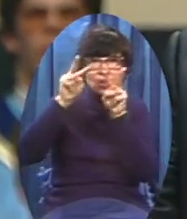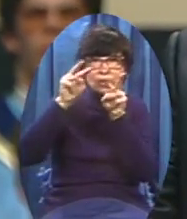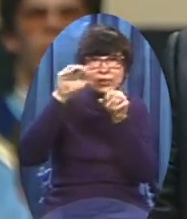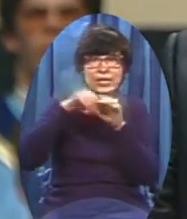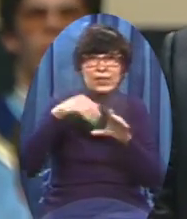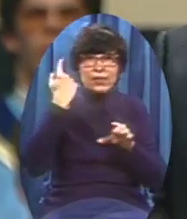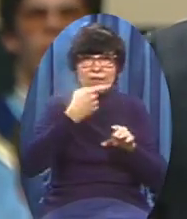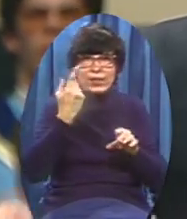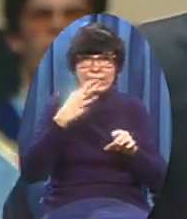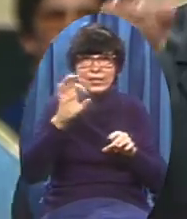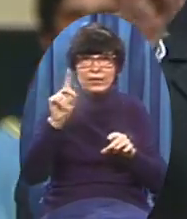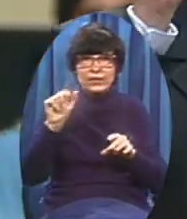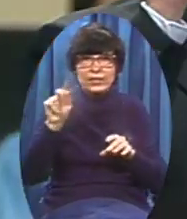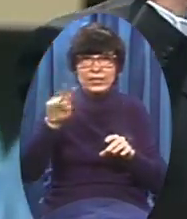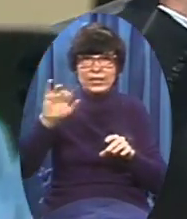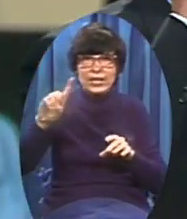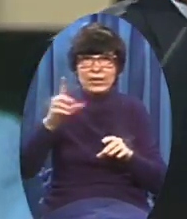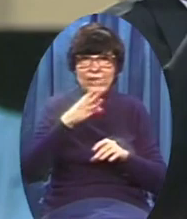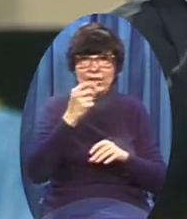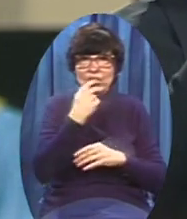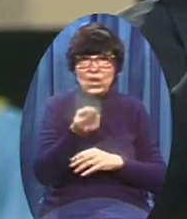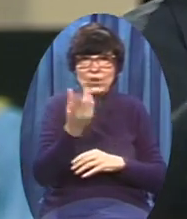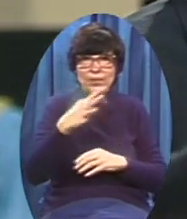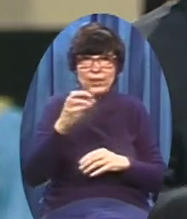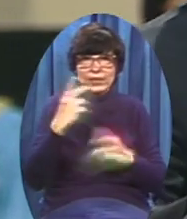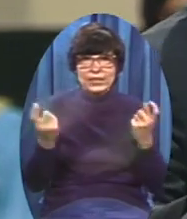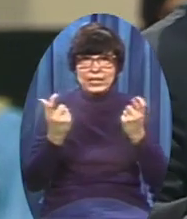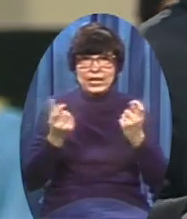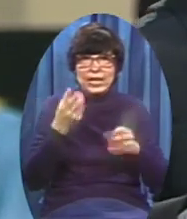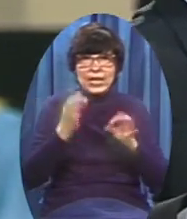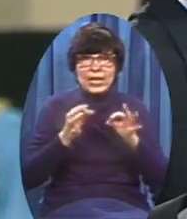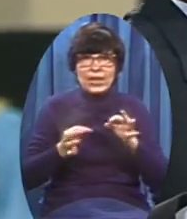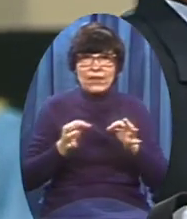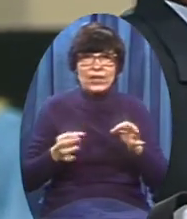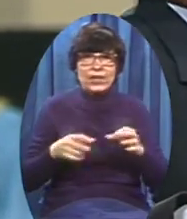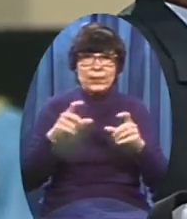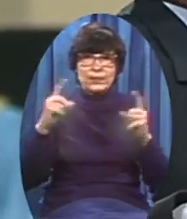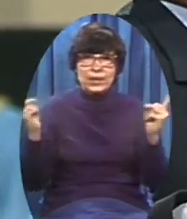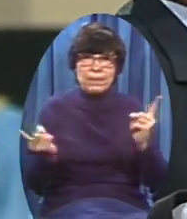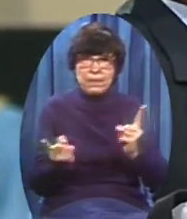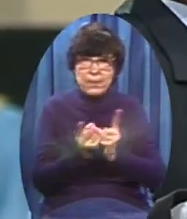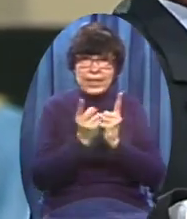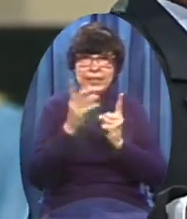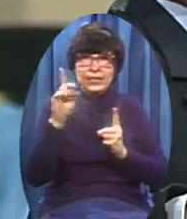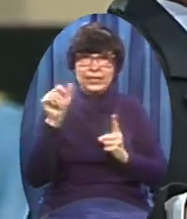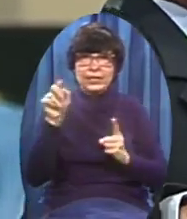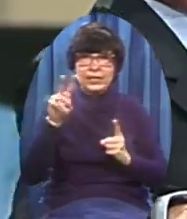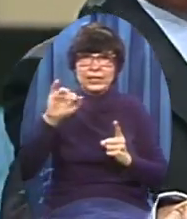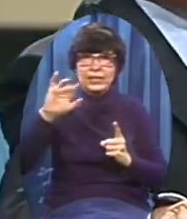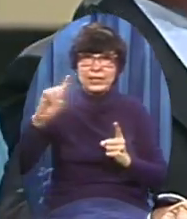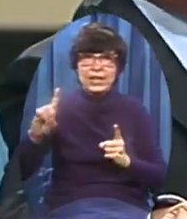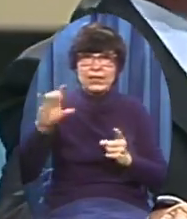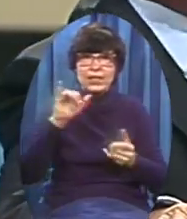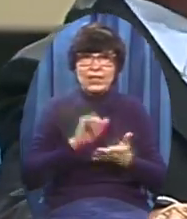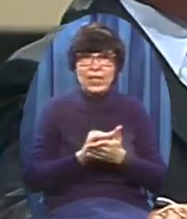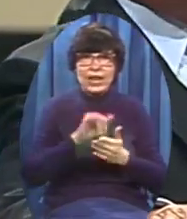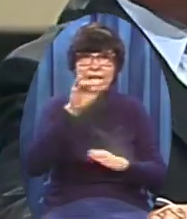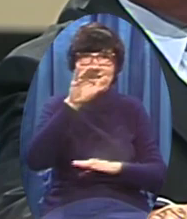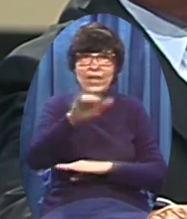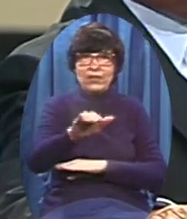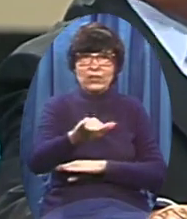about his sin, I believe that if he'd met David that evening as David was climbing those steps to go up on the roof of his